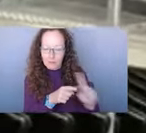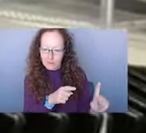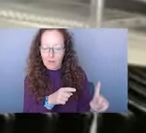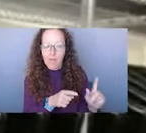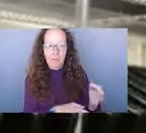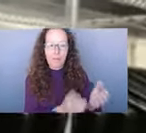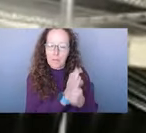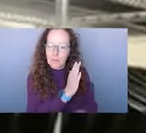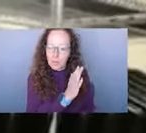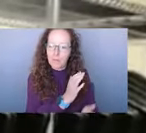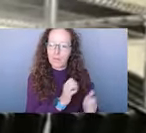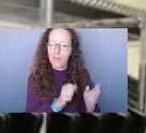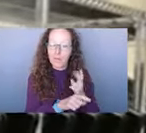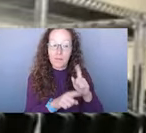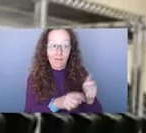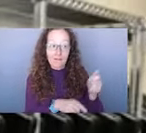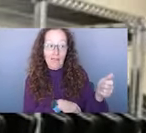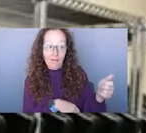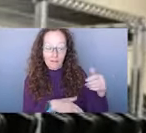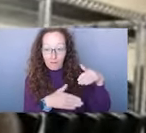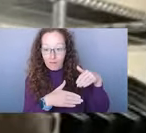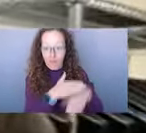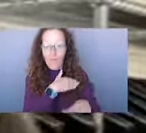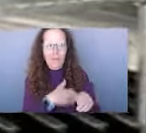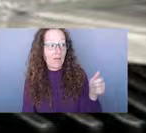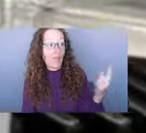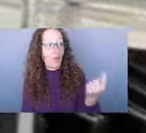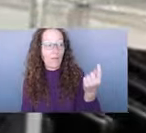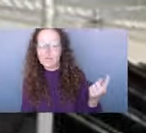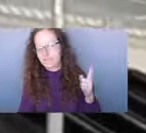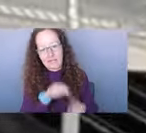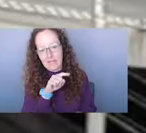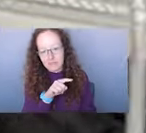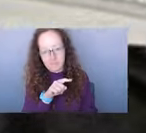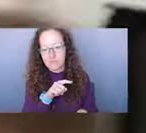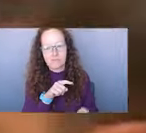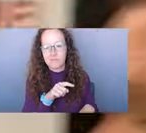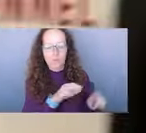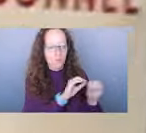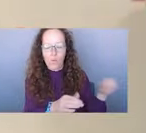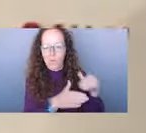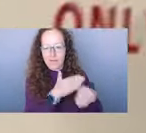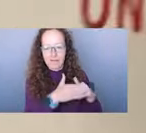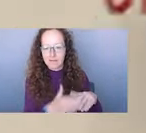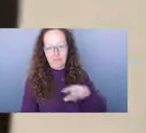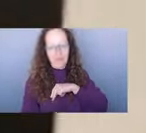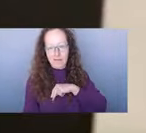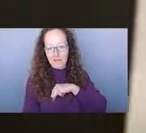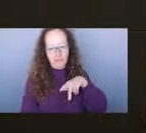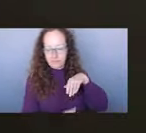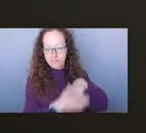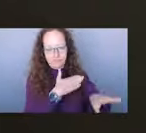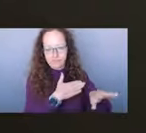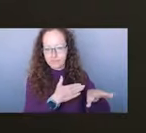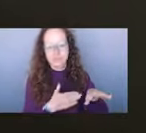require two individuals, me and then an IT professional, to go into this room, and then we'd have to fill out this